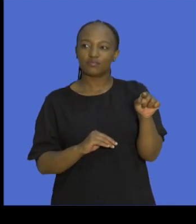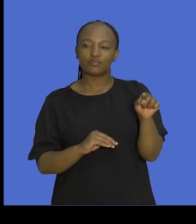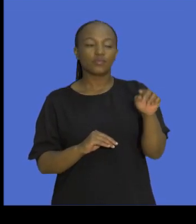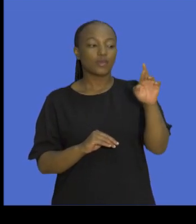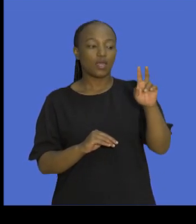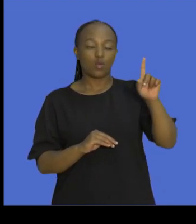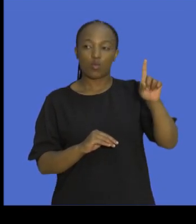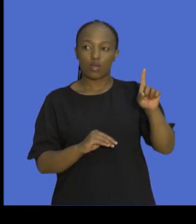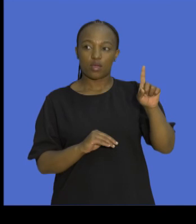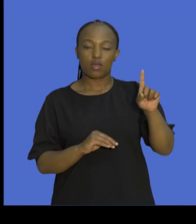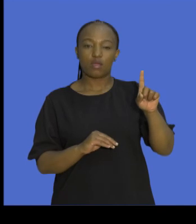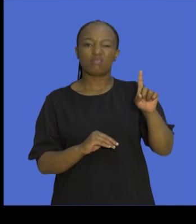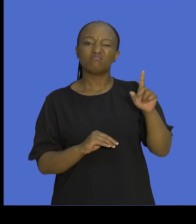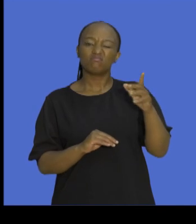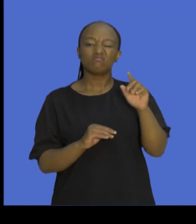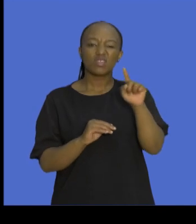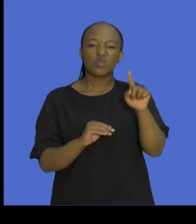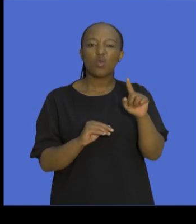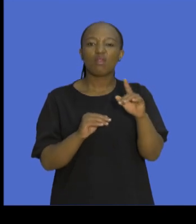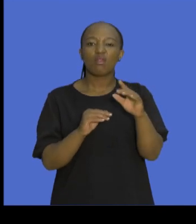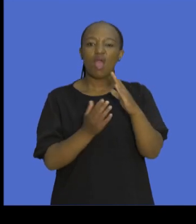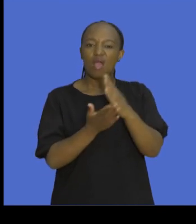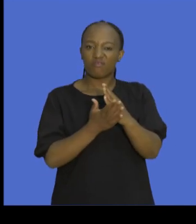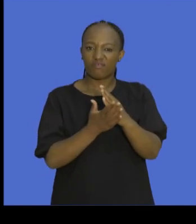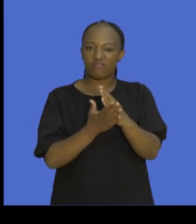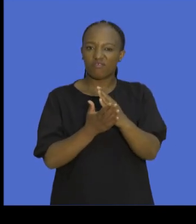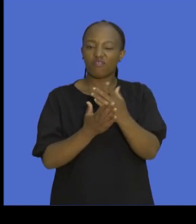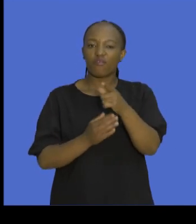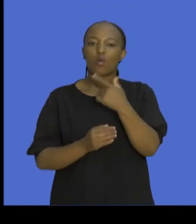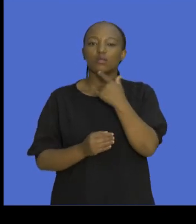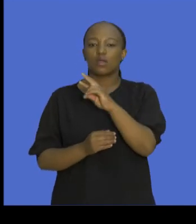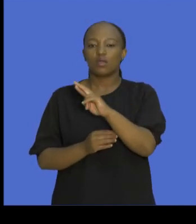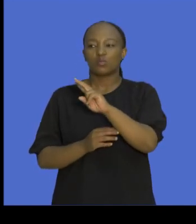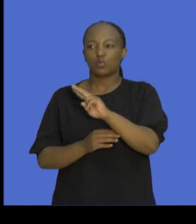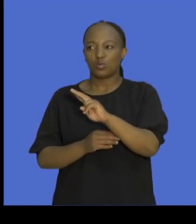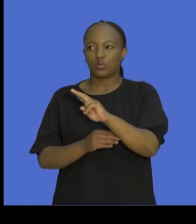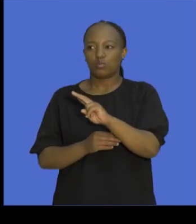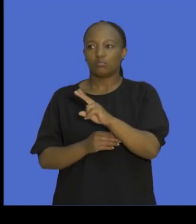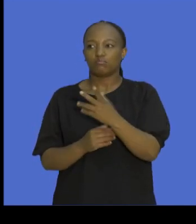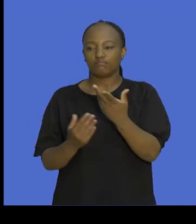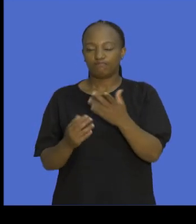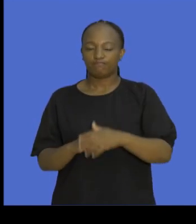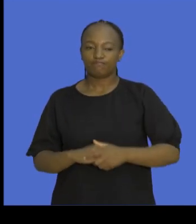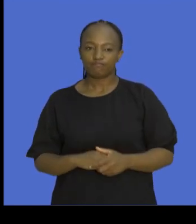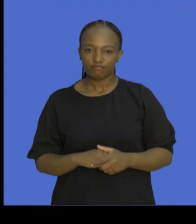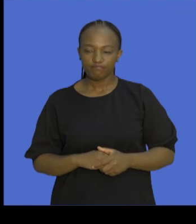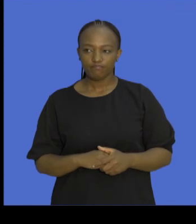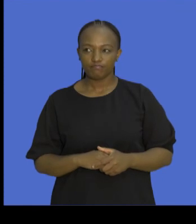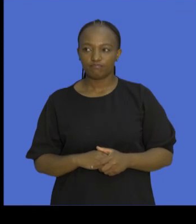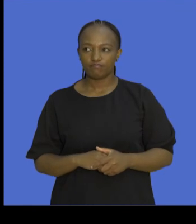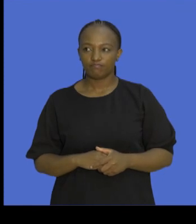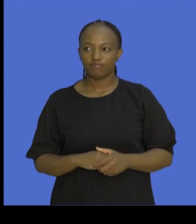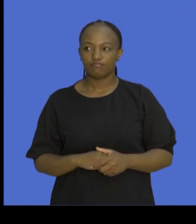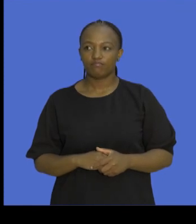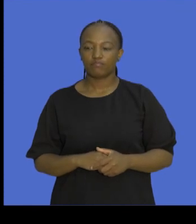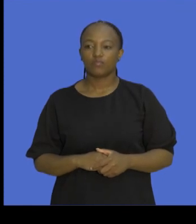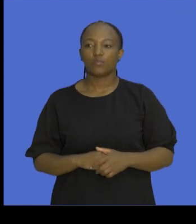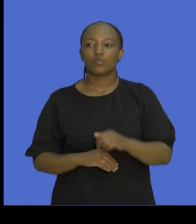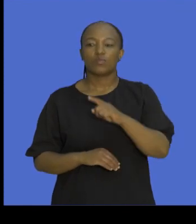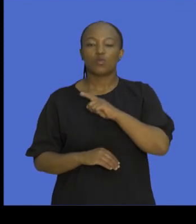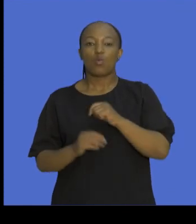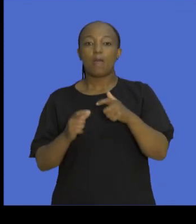than R2, or R1 is equals to half R2, okay? This is another fact, okay? So where there